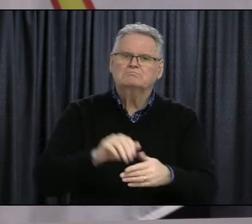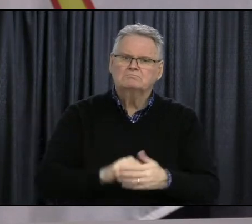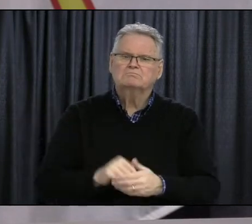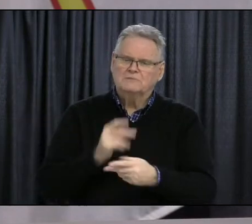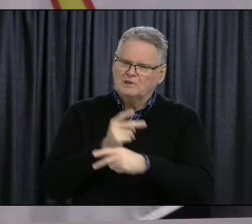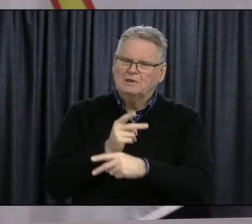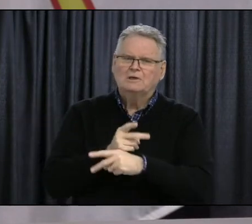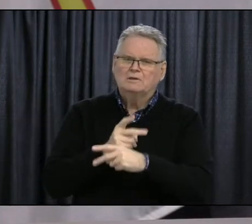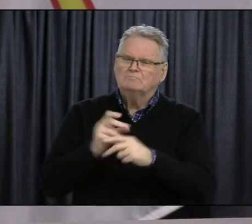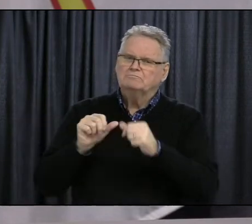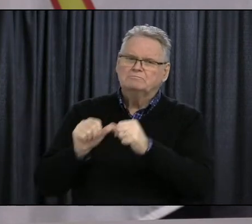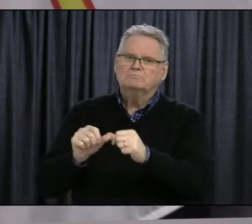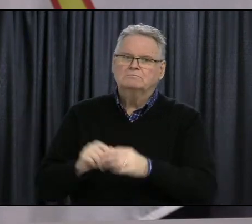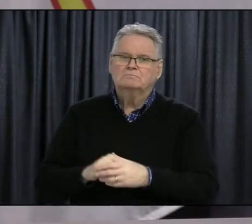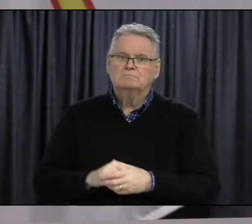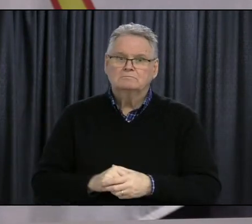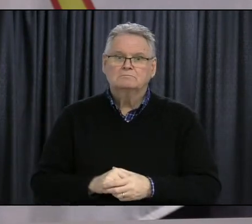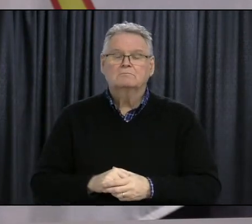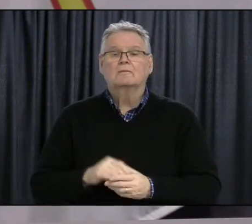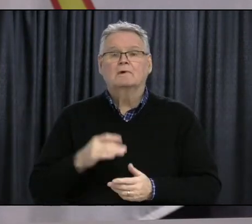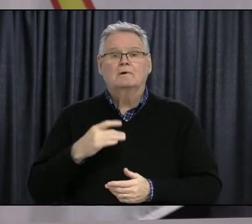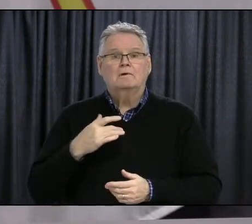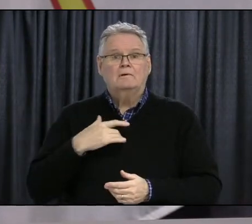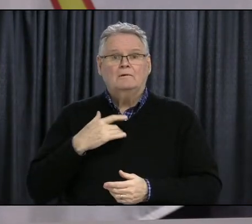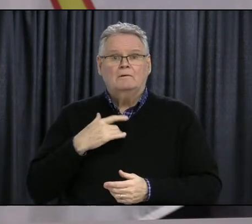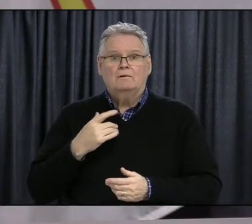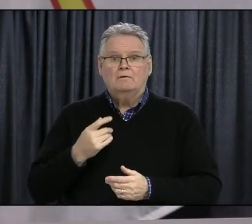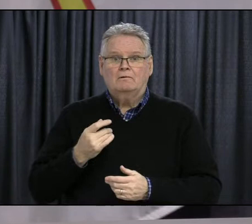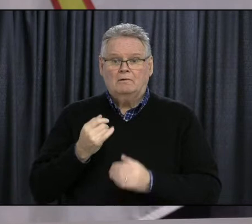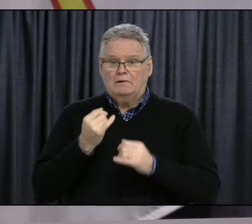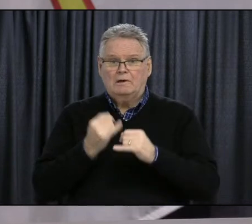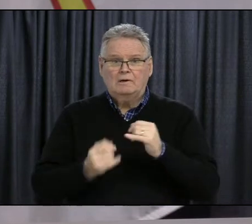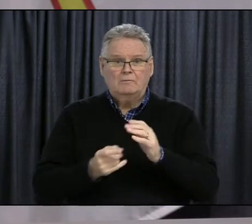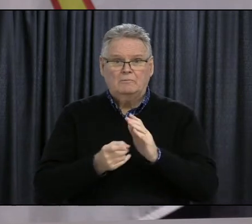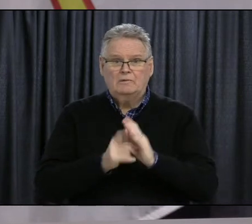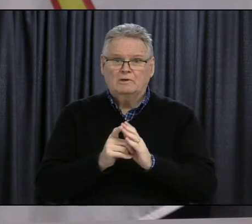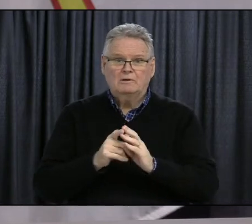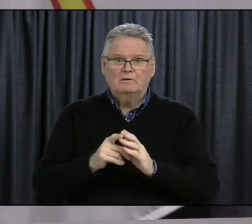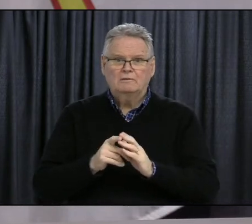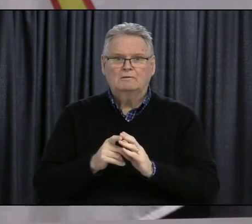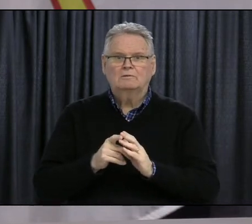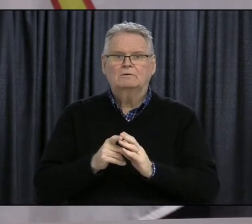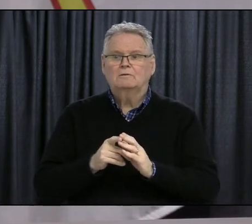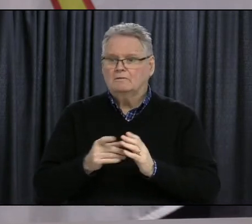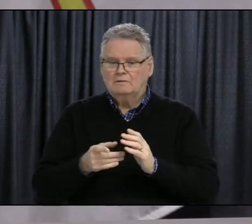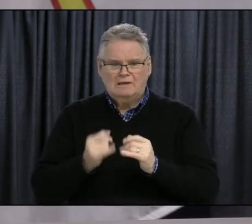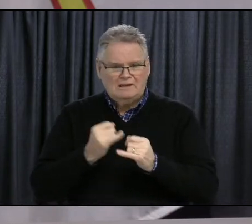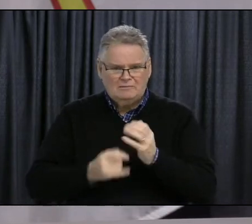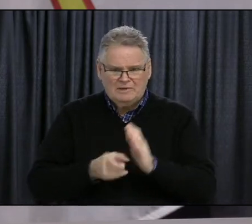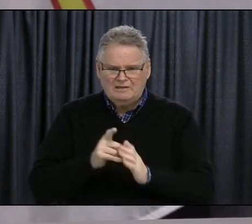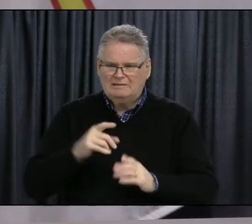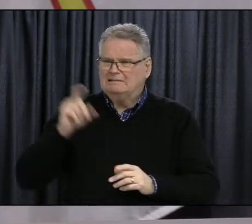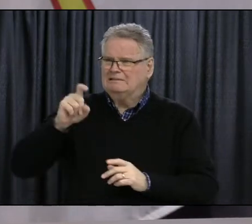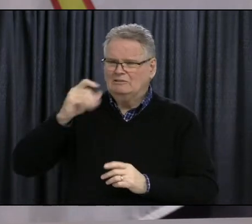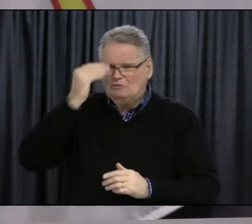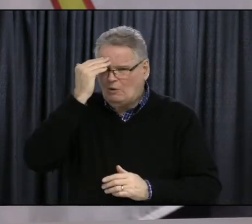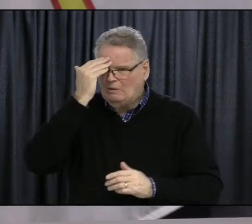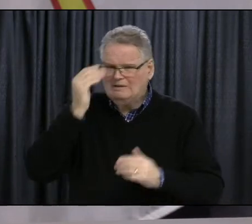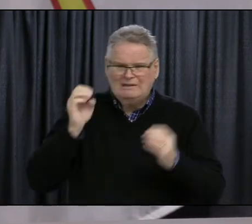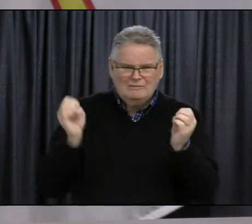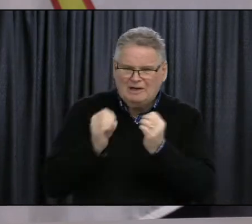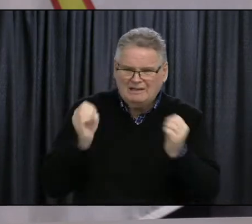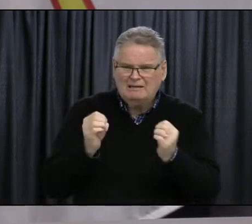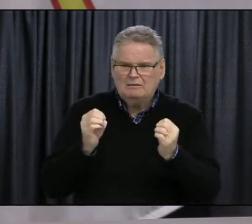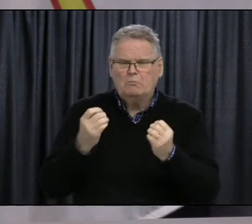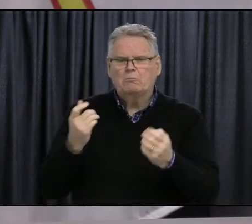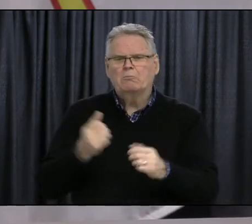done urgently, we can get the results usually within 72 hours. But weather at this time of year can have an influence on